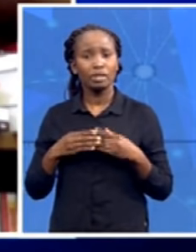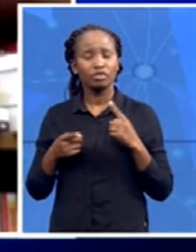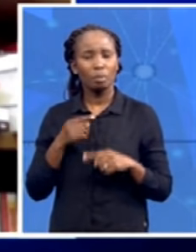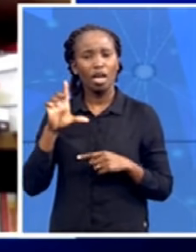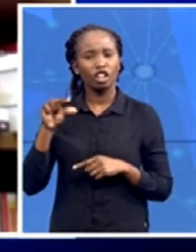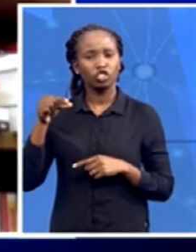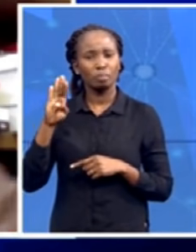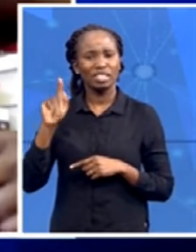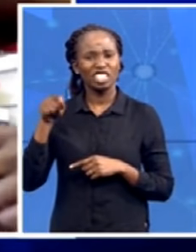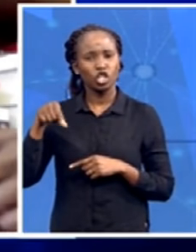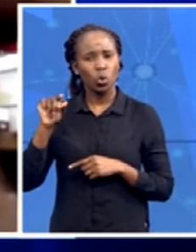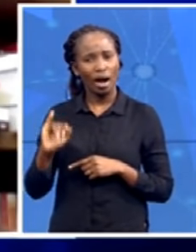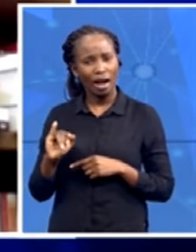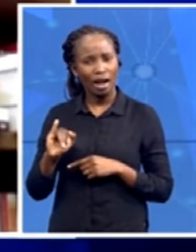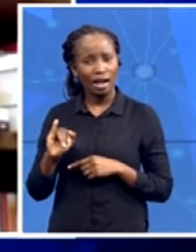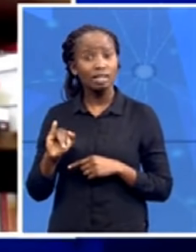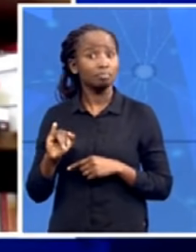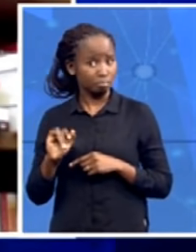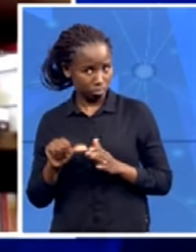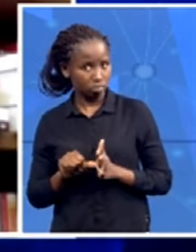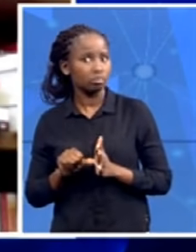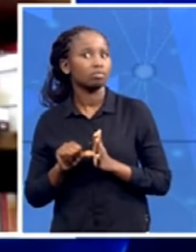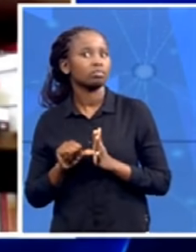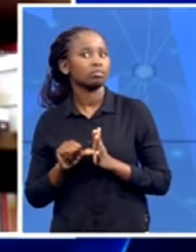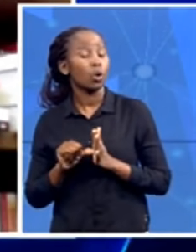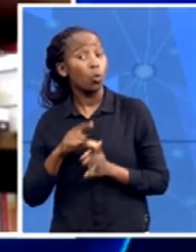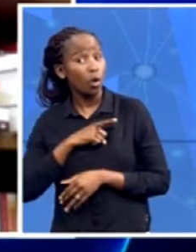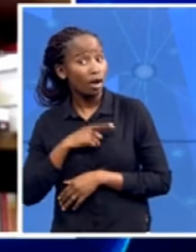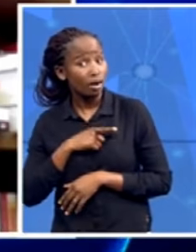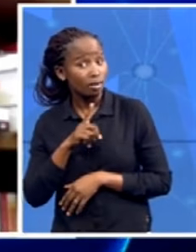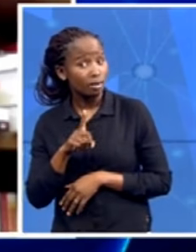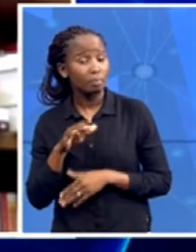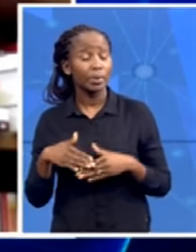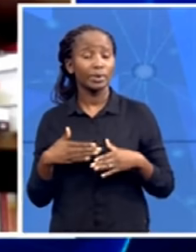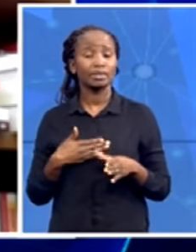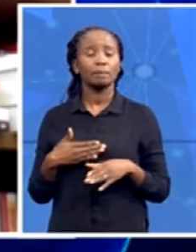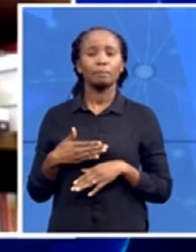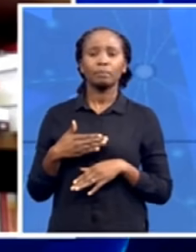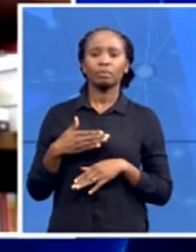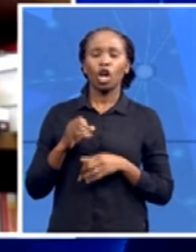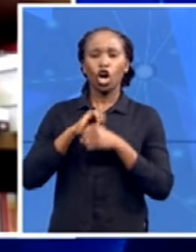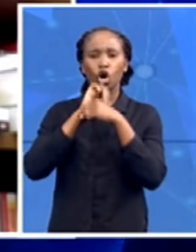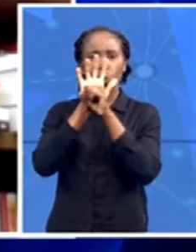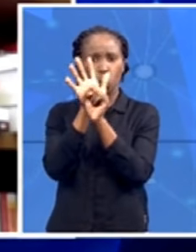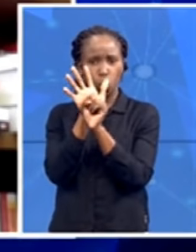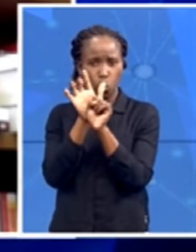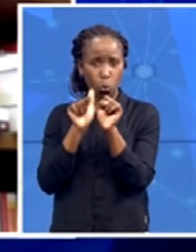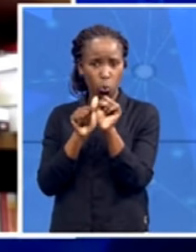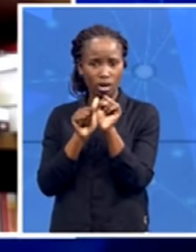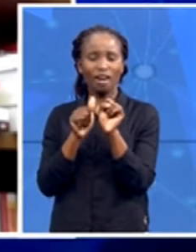important. Why? Because one of the things that COVID-19 has done was to